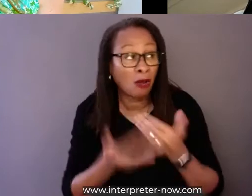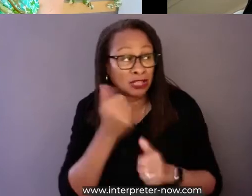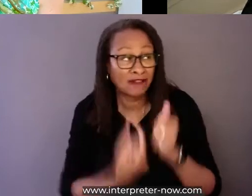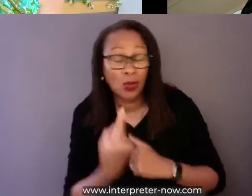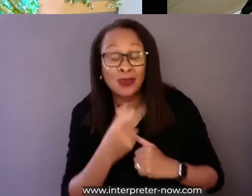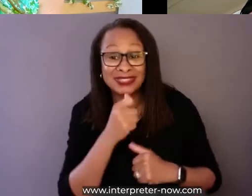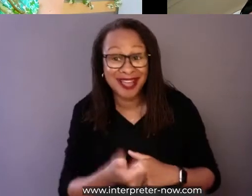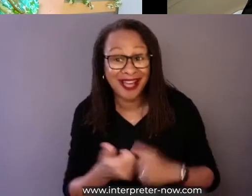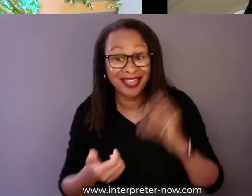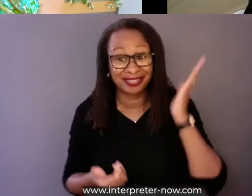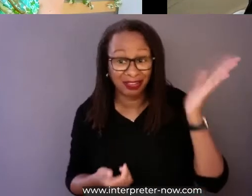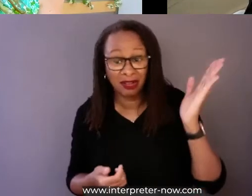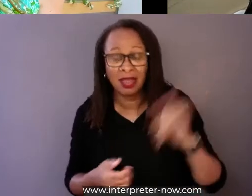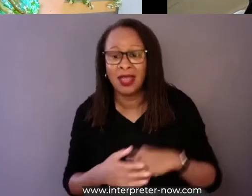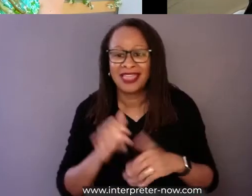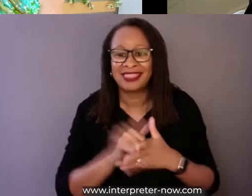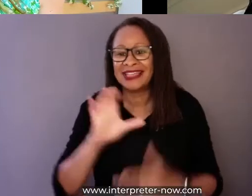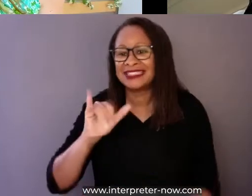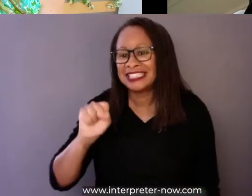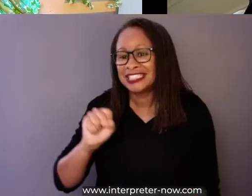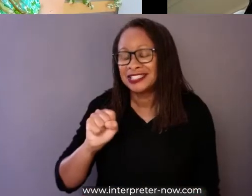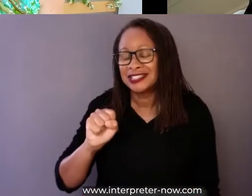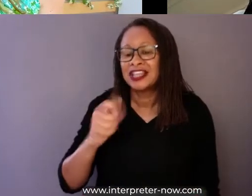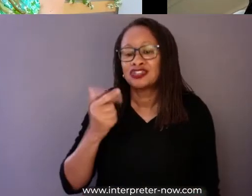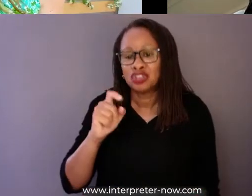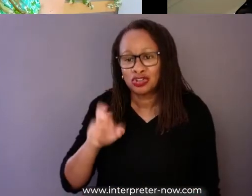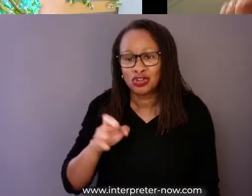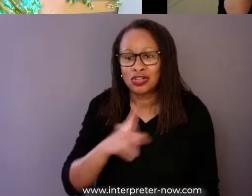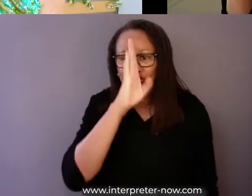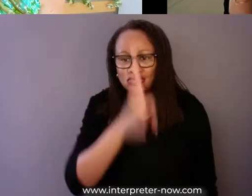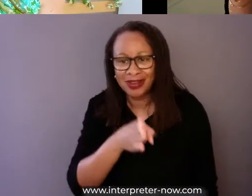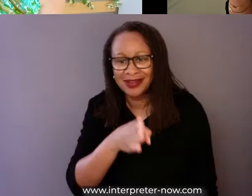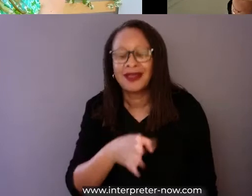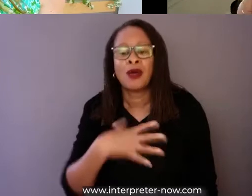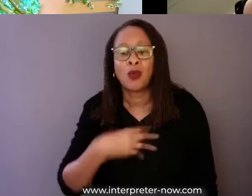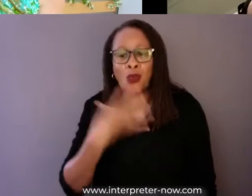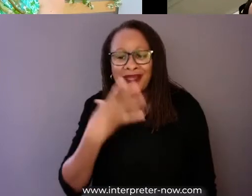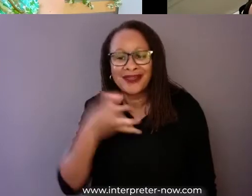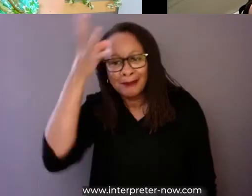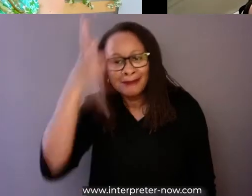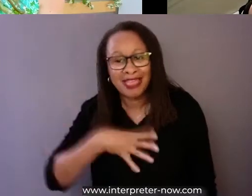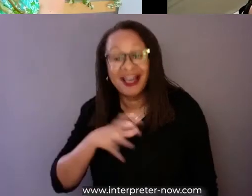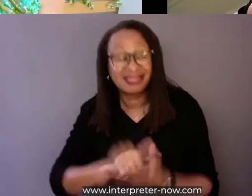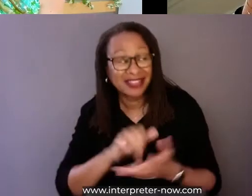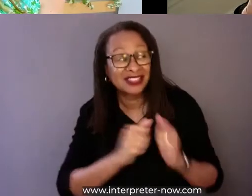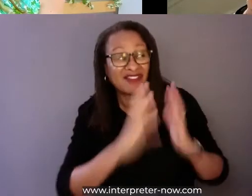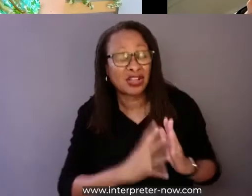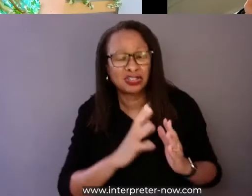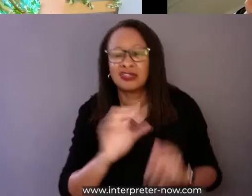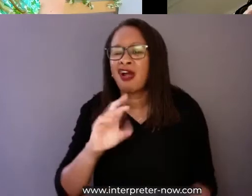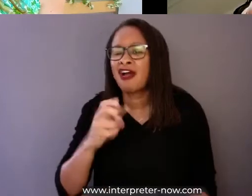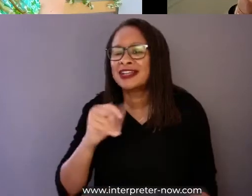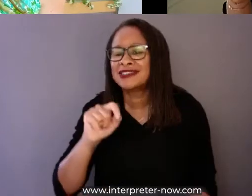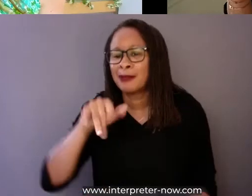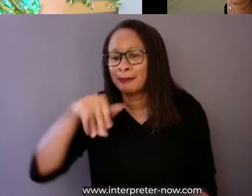wasn't that cisgendered straight white male, which tended to be that founder archetype. Mm-hmm. The other thing